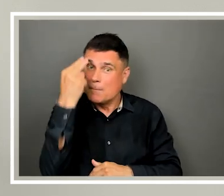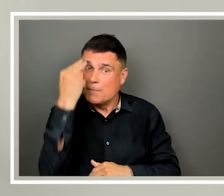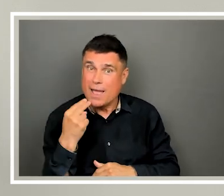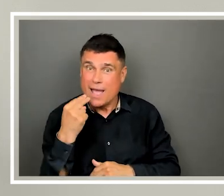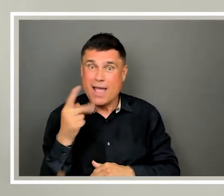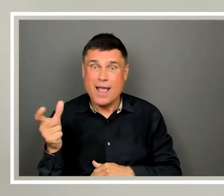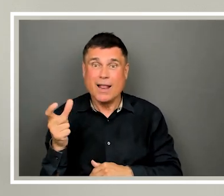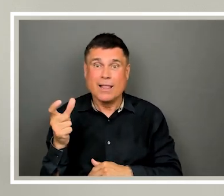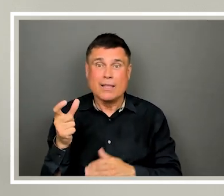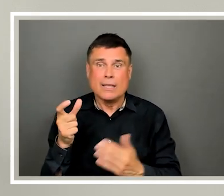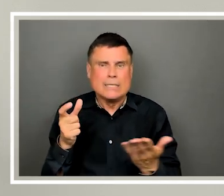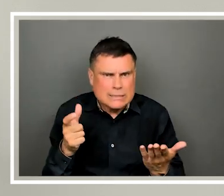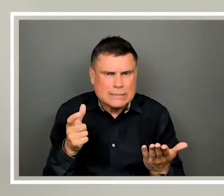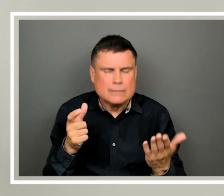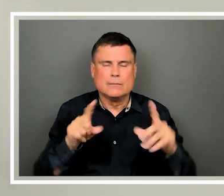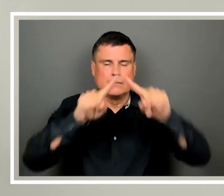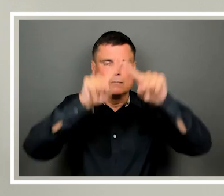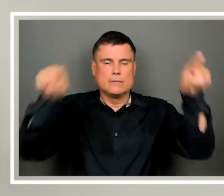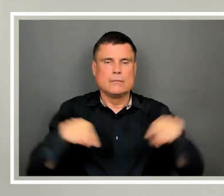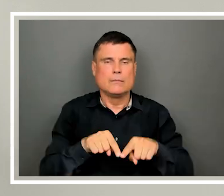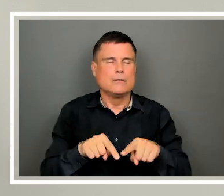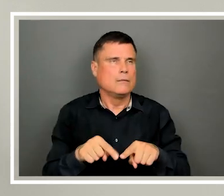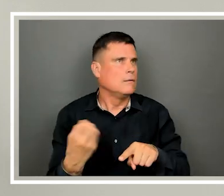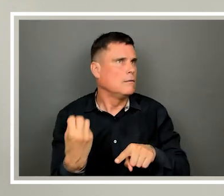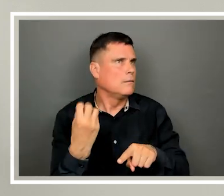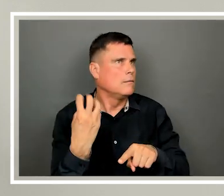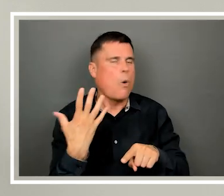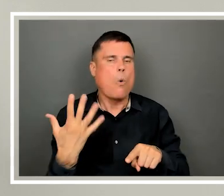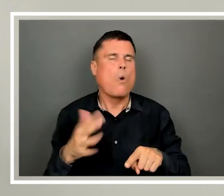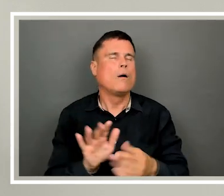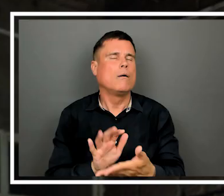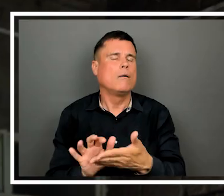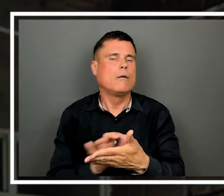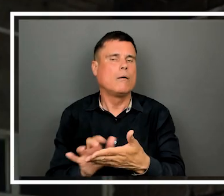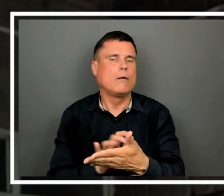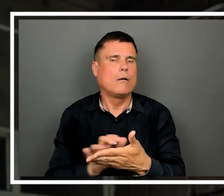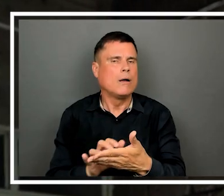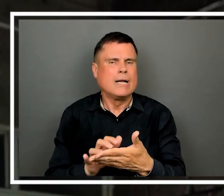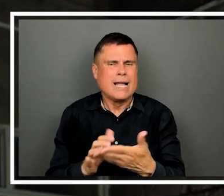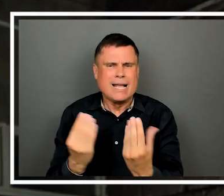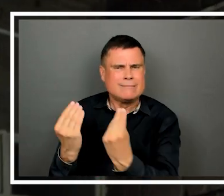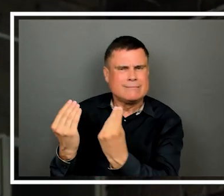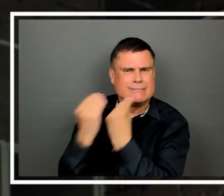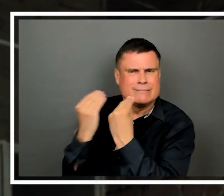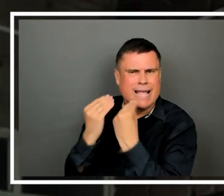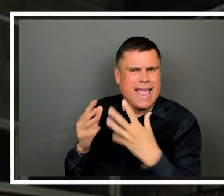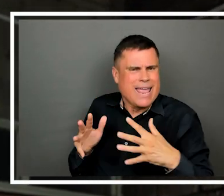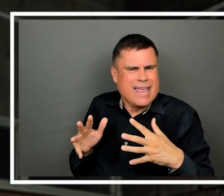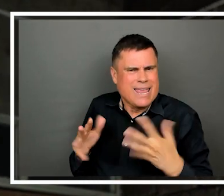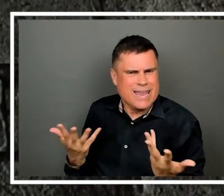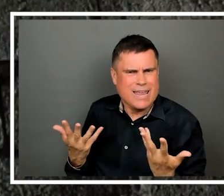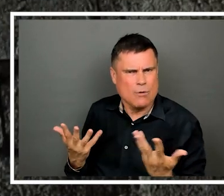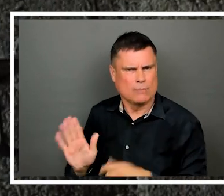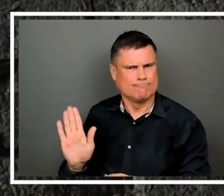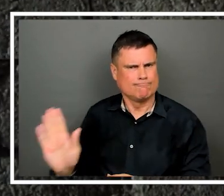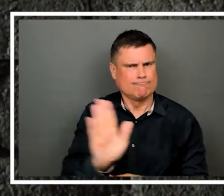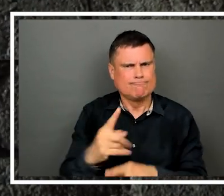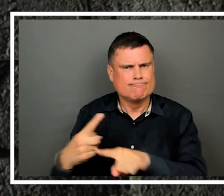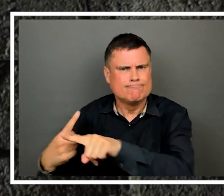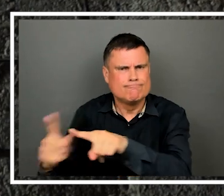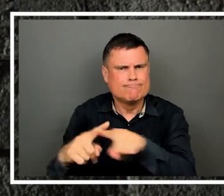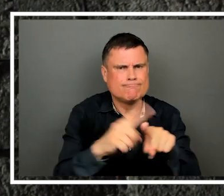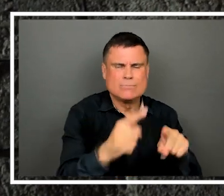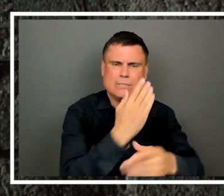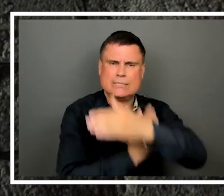still require a screen reader and training on how to use it. Individual types of support are specific